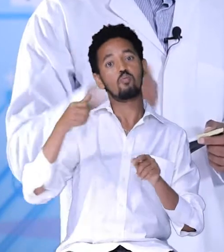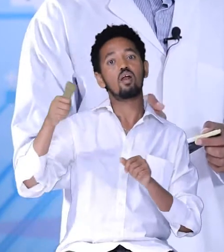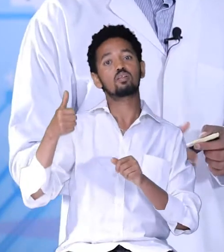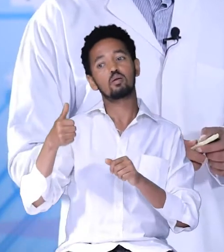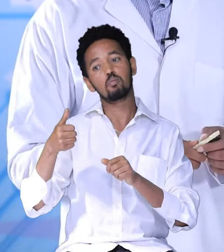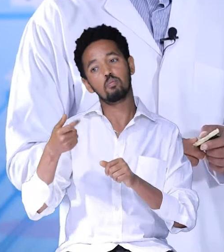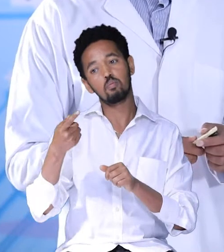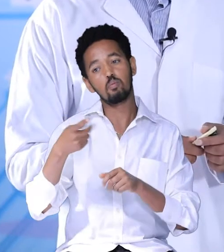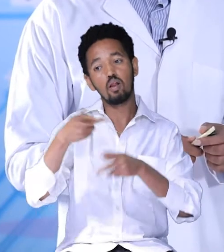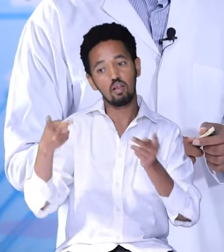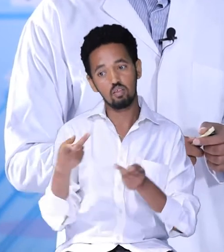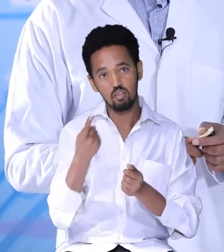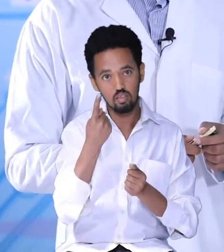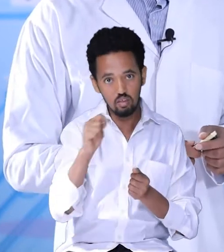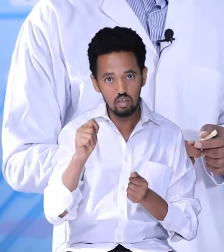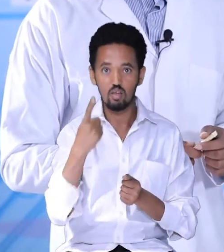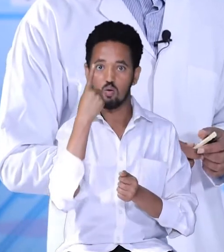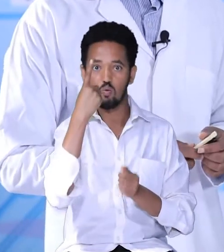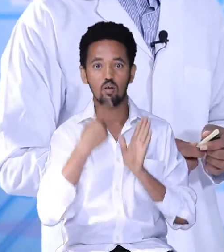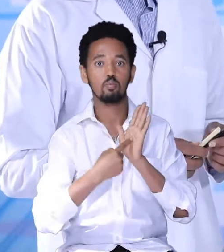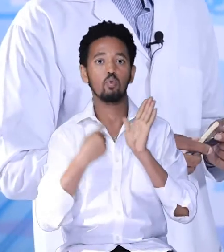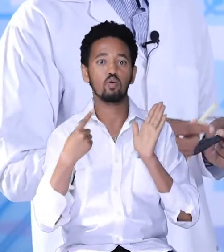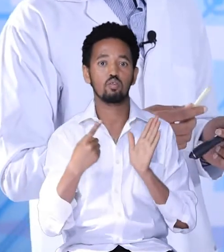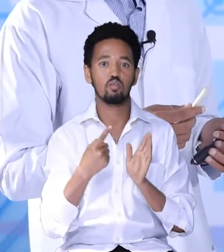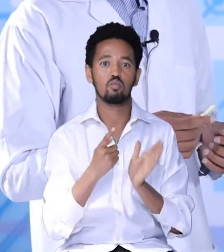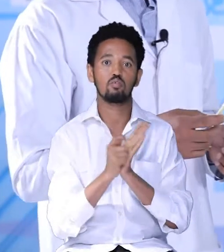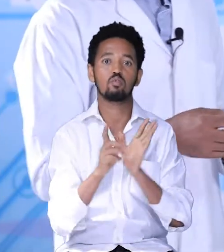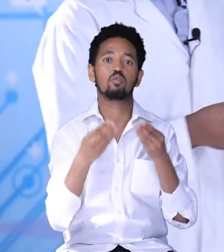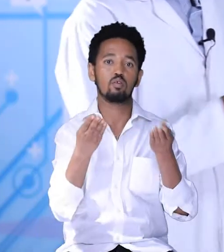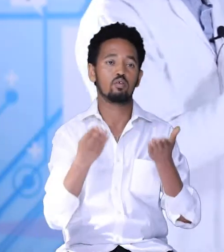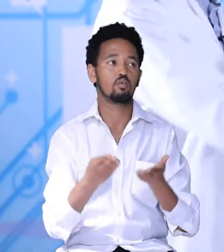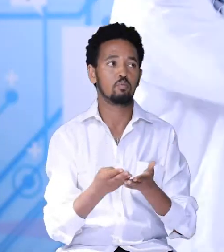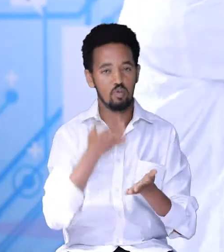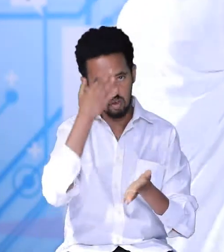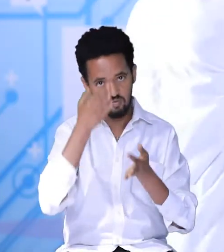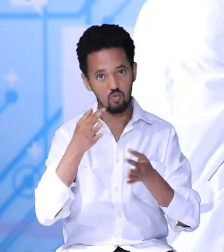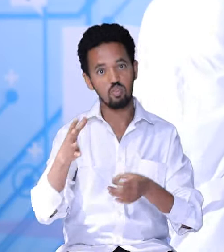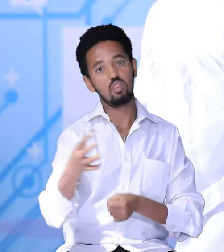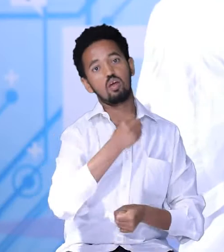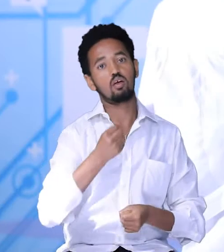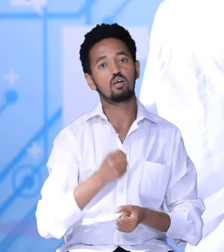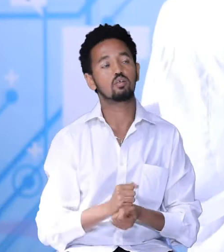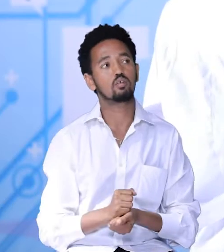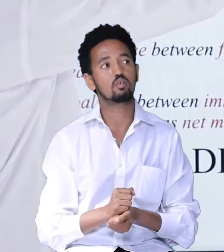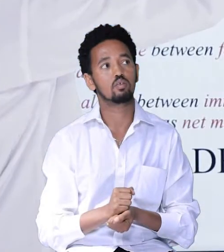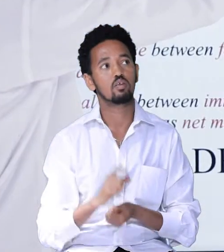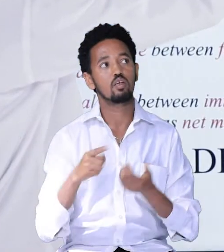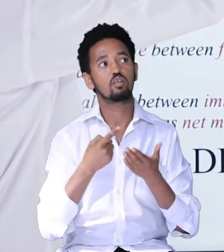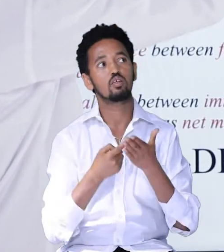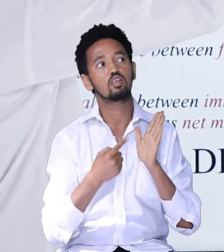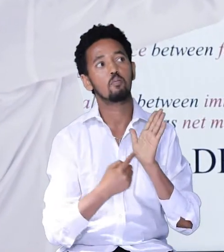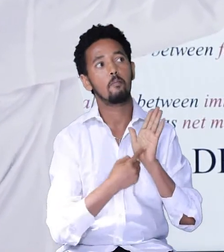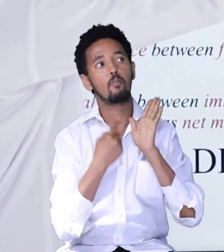place to the one pointers. For example, if you take this